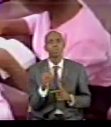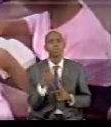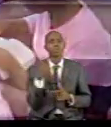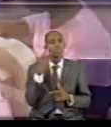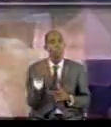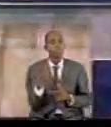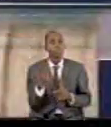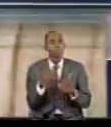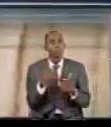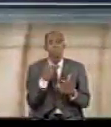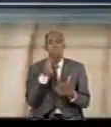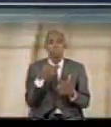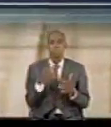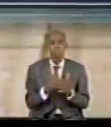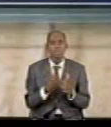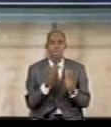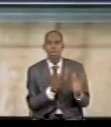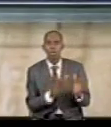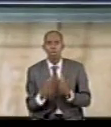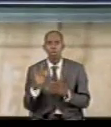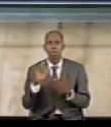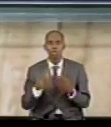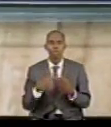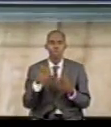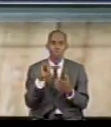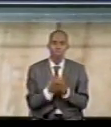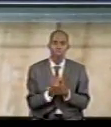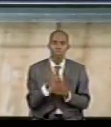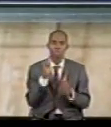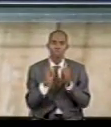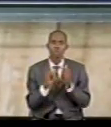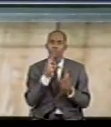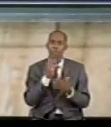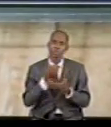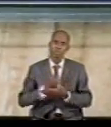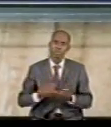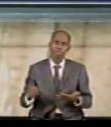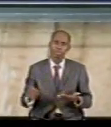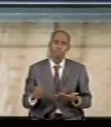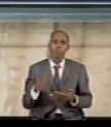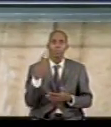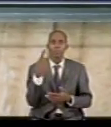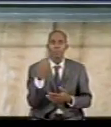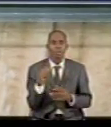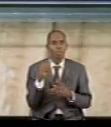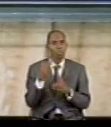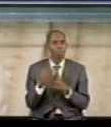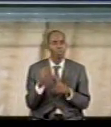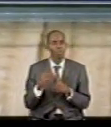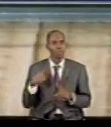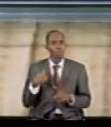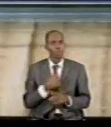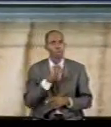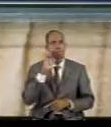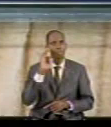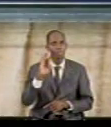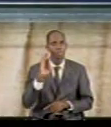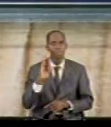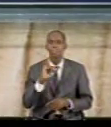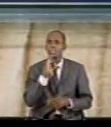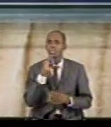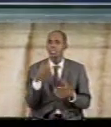is it according to that which is written? The word we preach, is